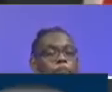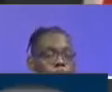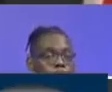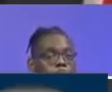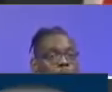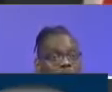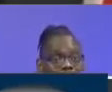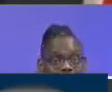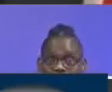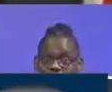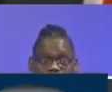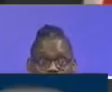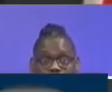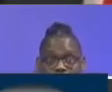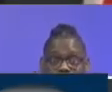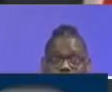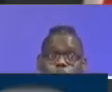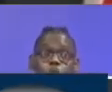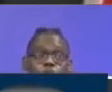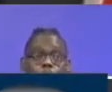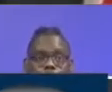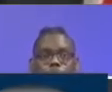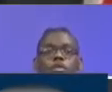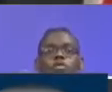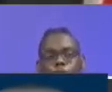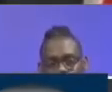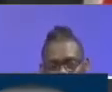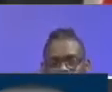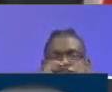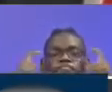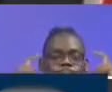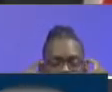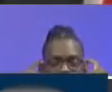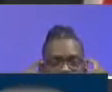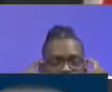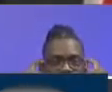congregate. If this works well,